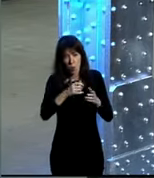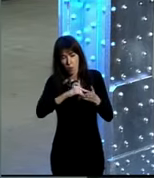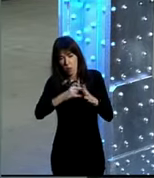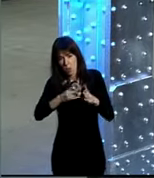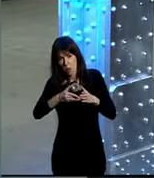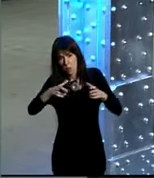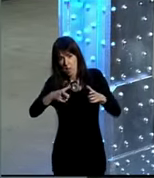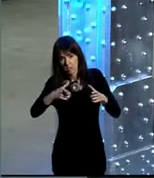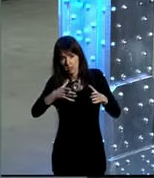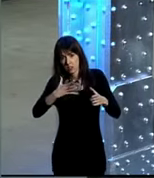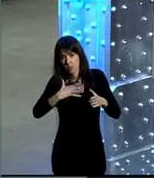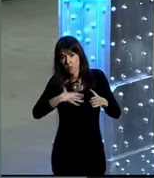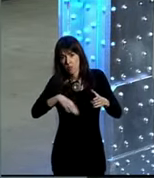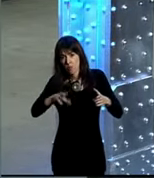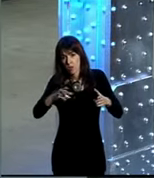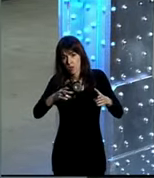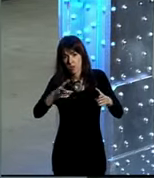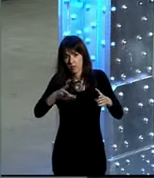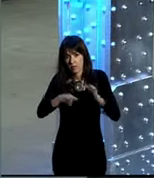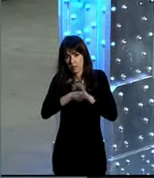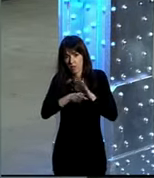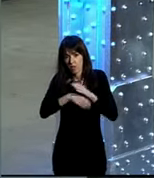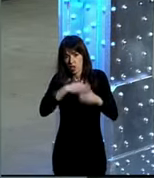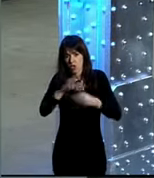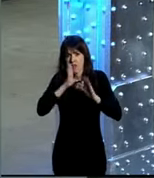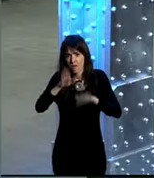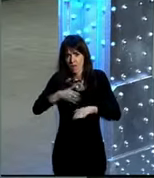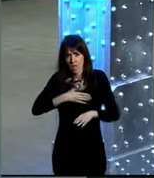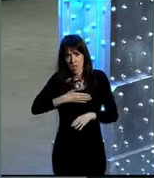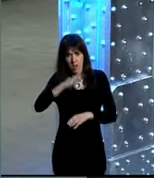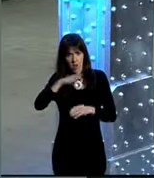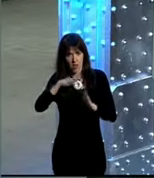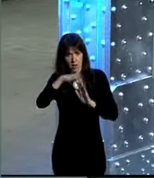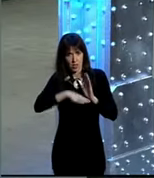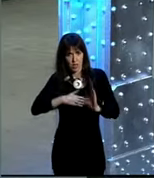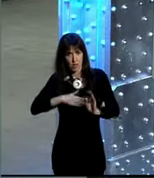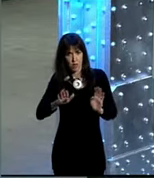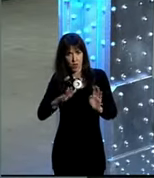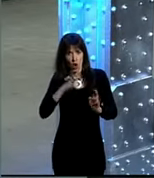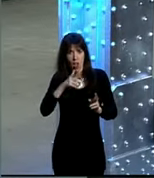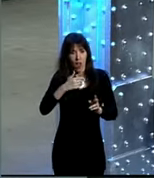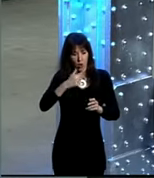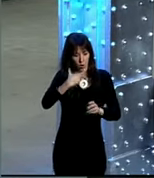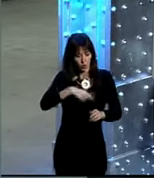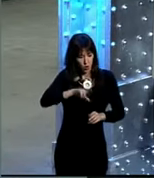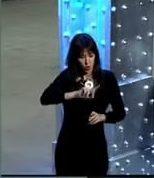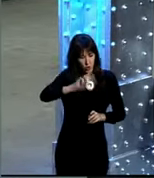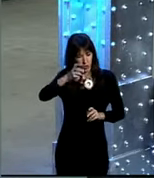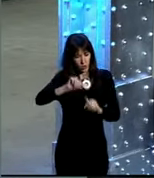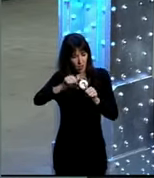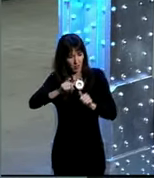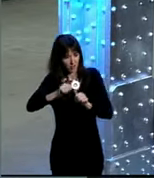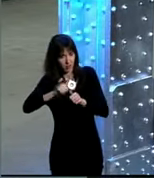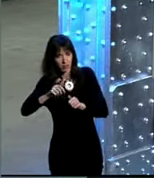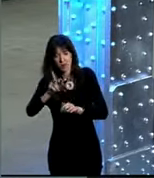you need to stay true to. Don't try to be something that you're not, or that your project is not. It won't get in the way of meaningful